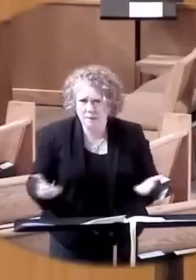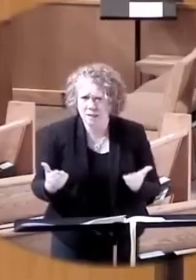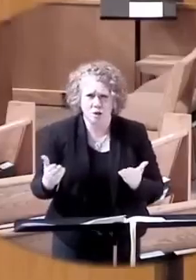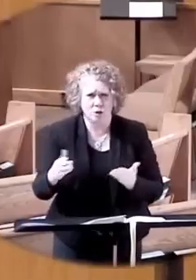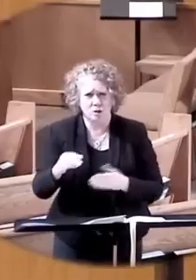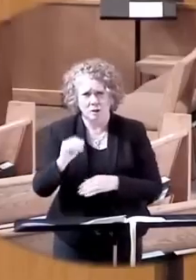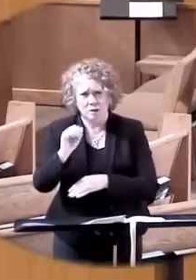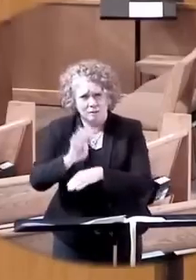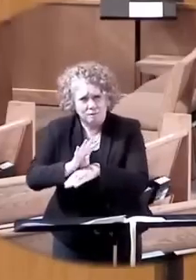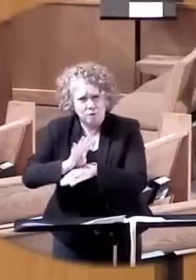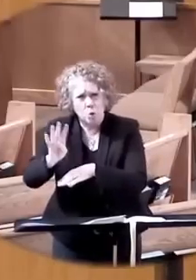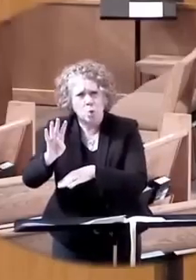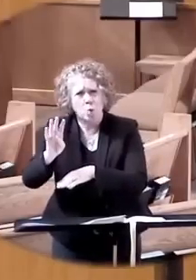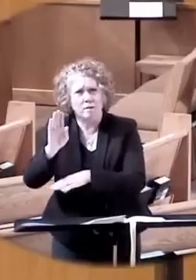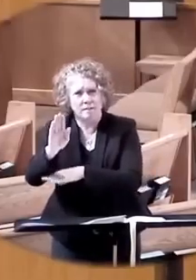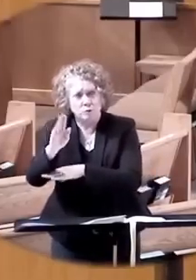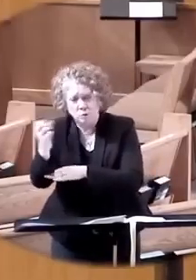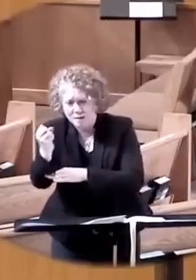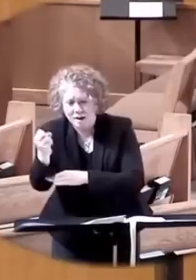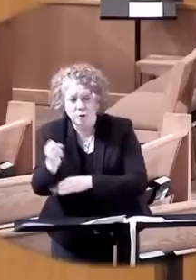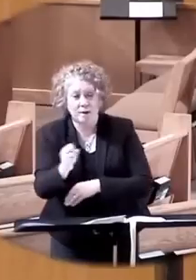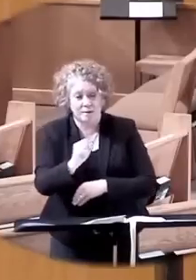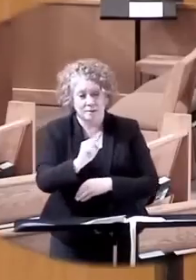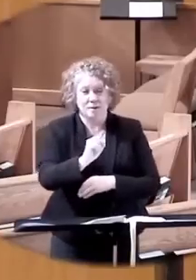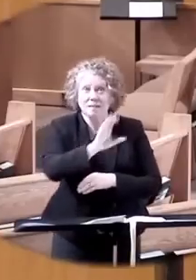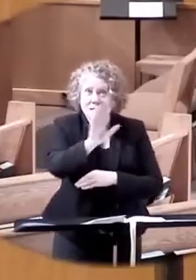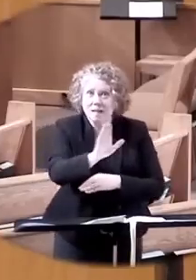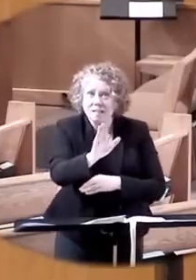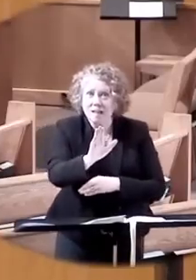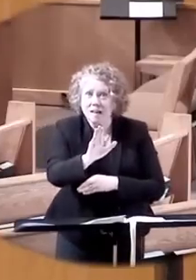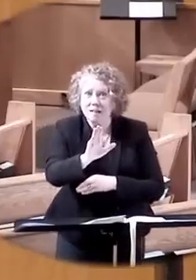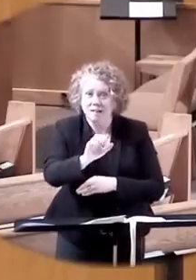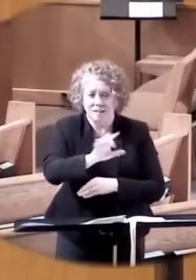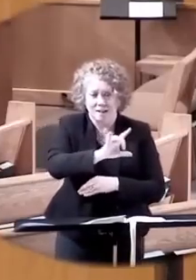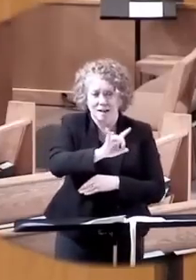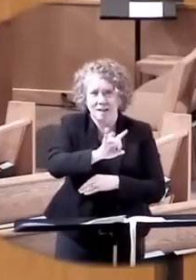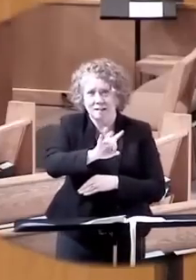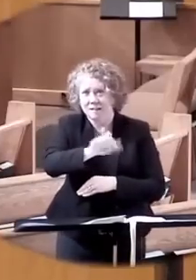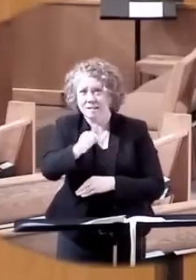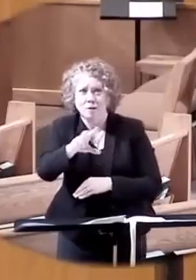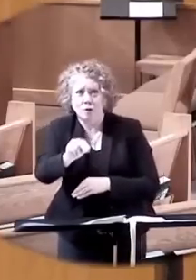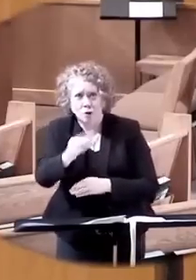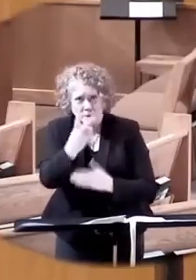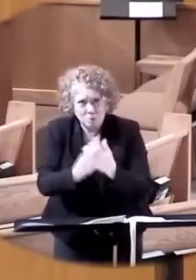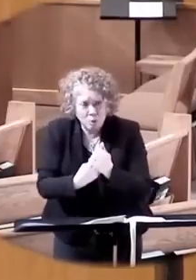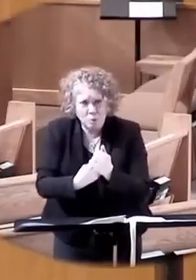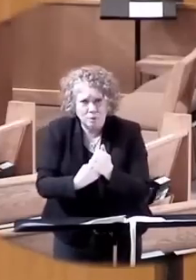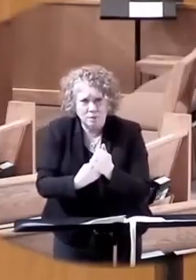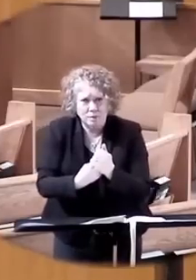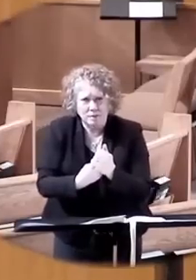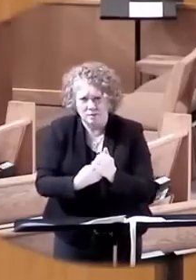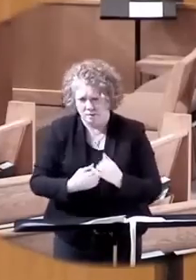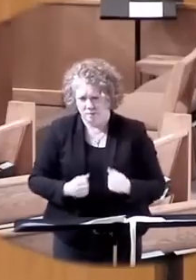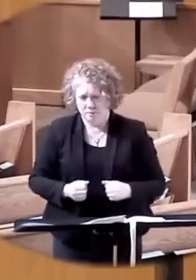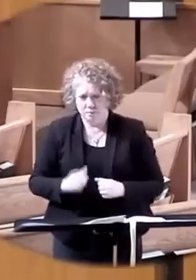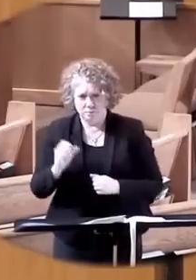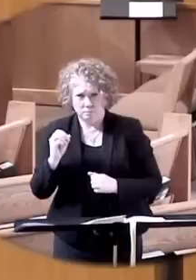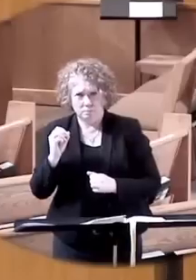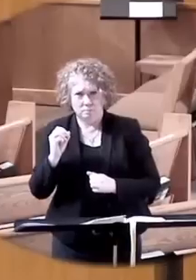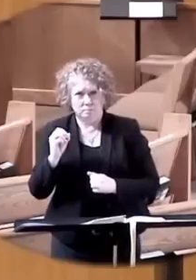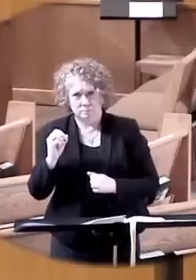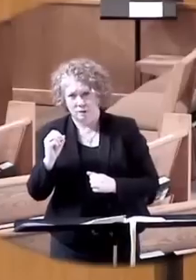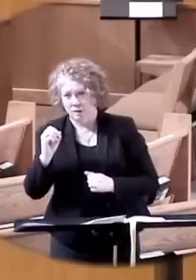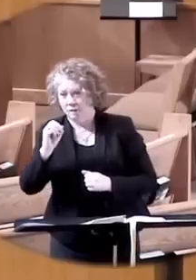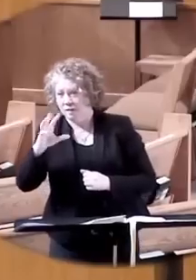o'clock in the morning and 10:30 in the morning on Sunday here at Our Lady of Grace, or at 5:30 on